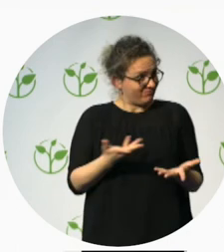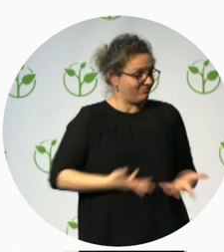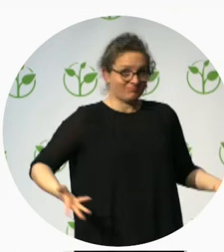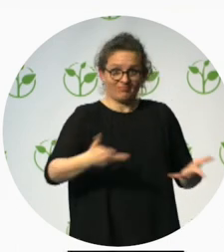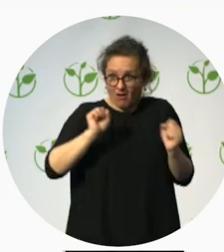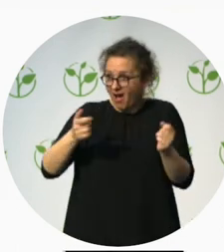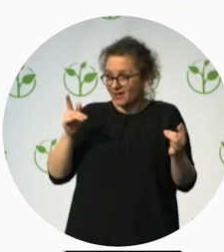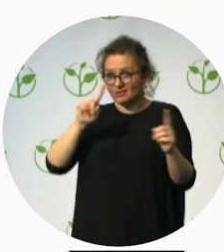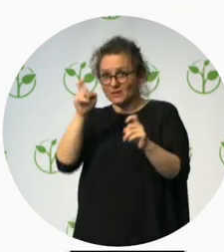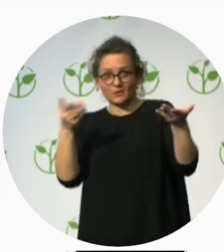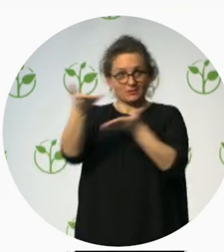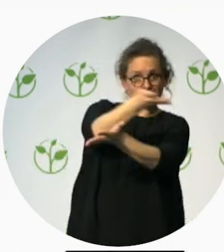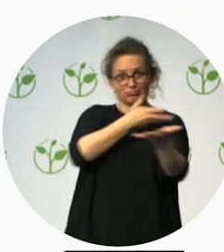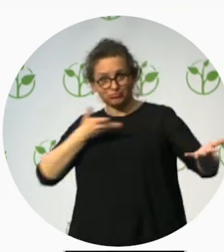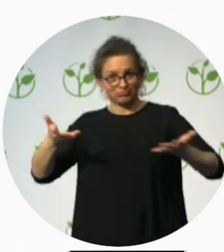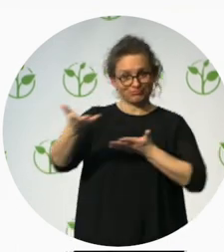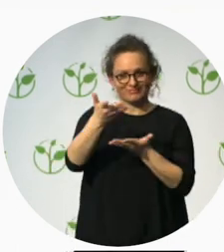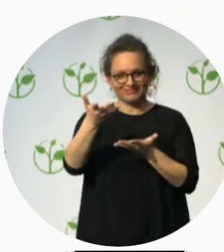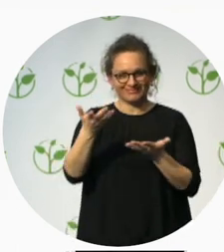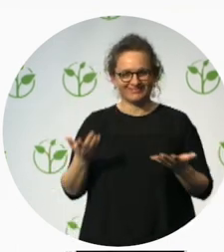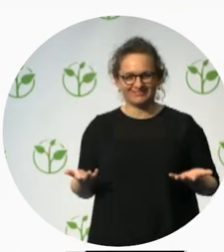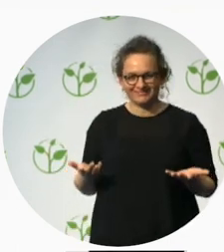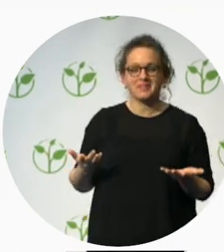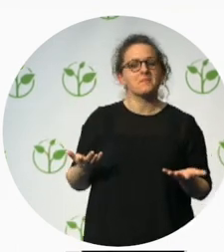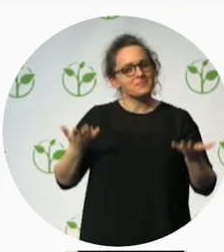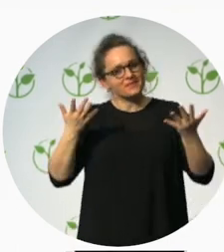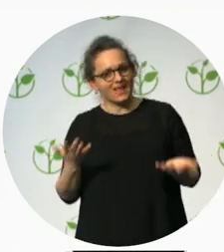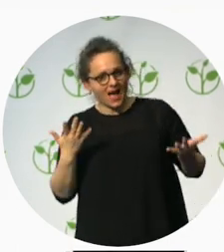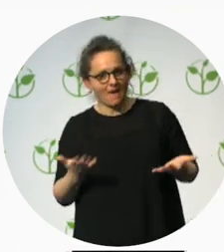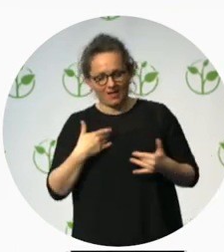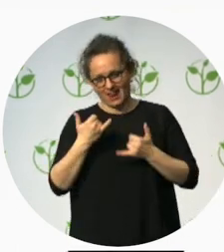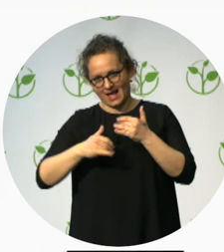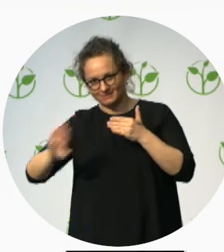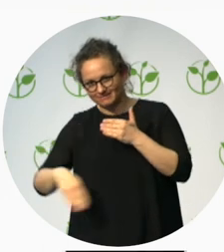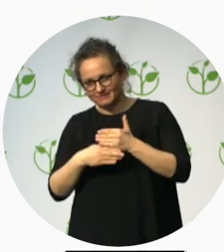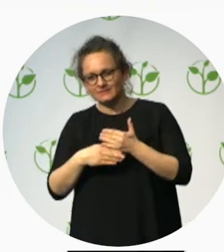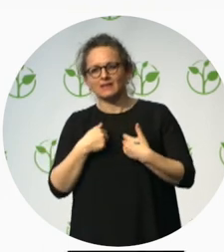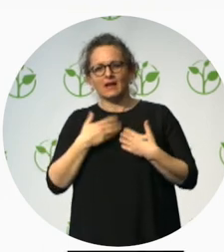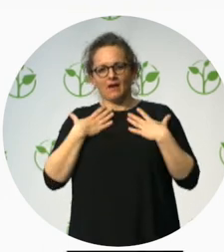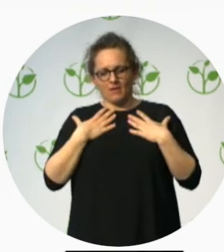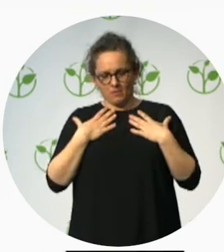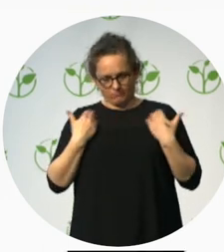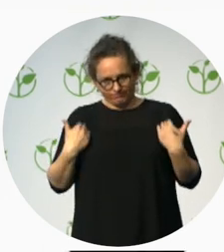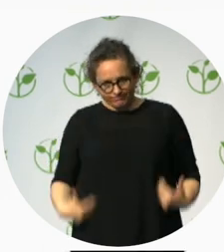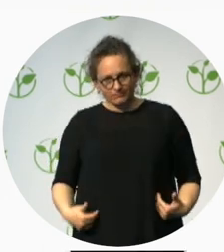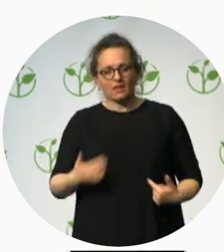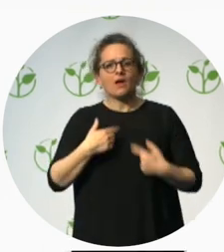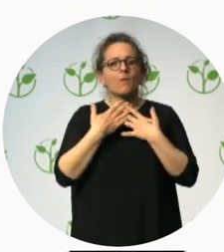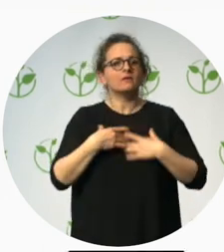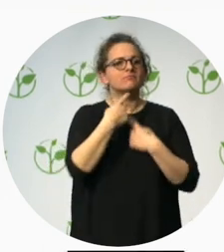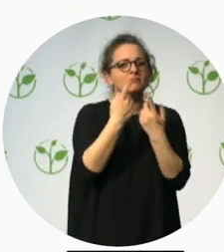I close my very personal thanks to all of you as our partners of the Zero Project